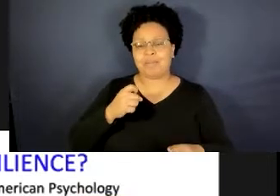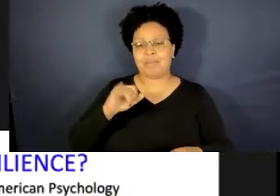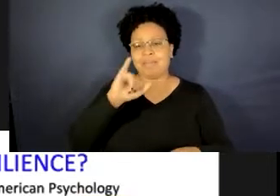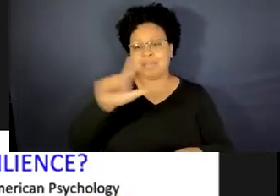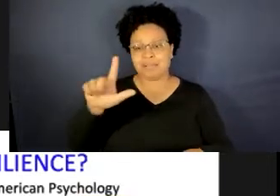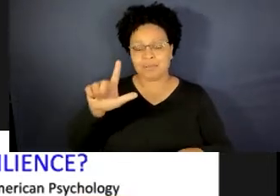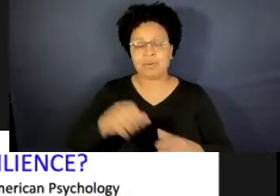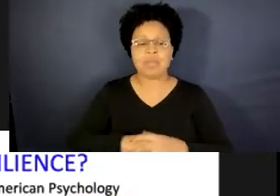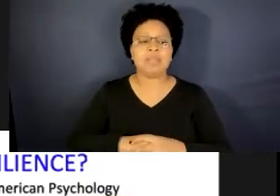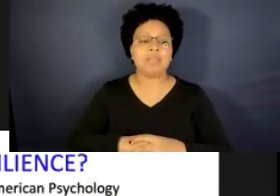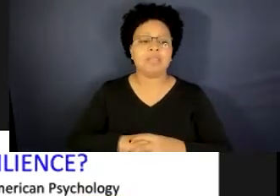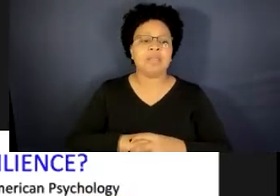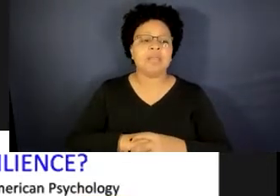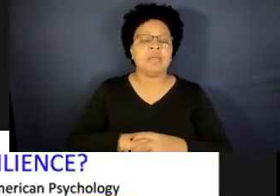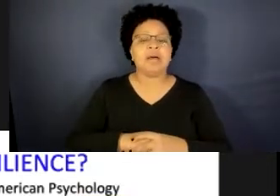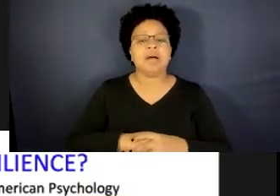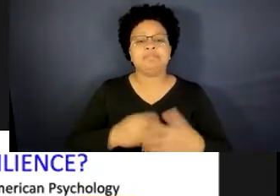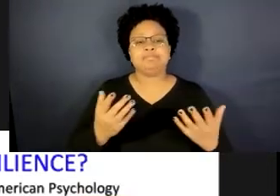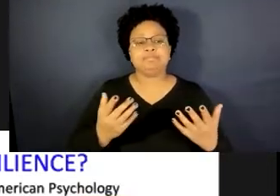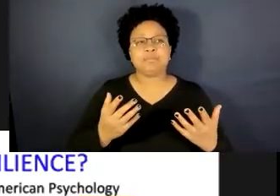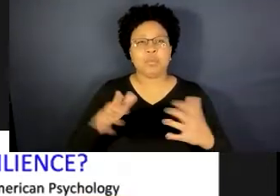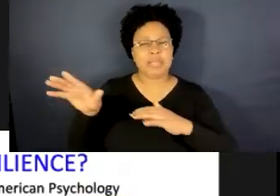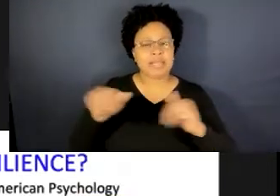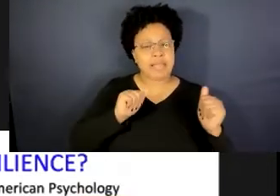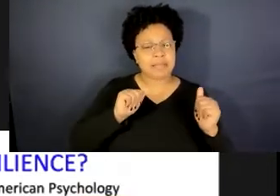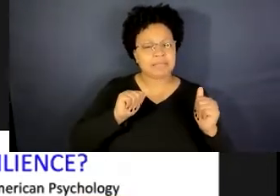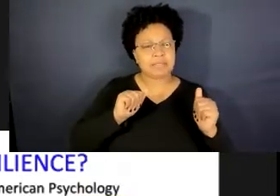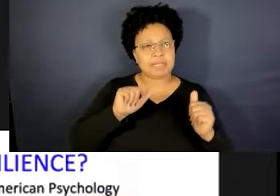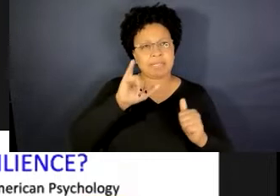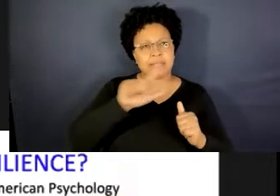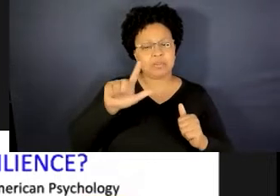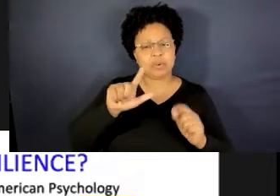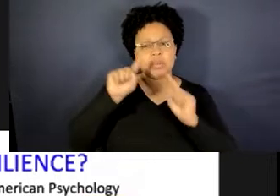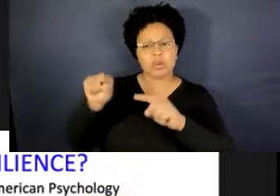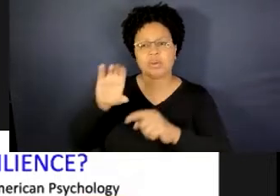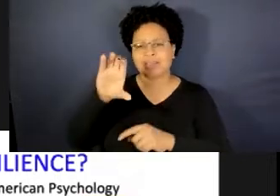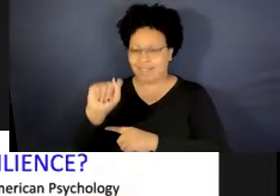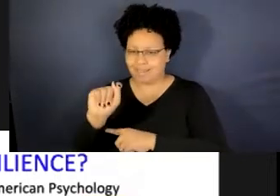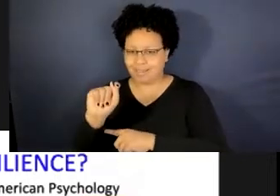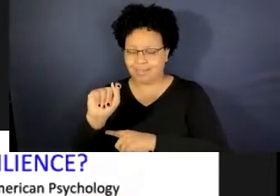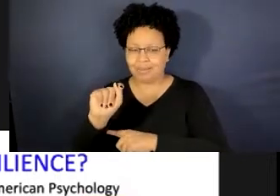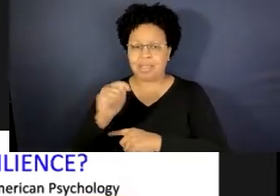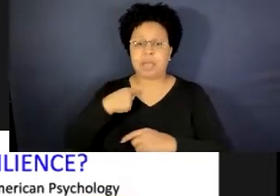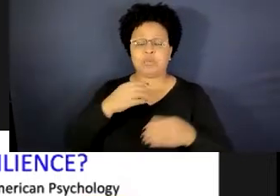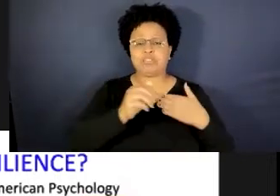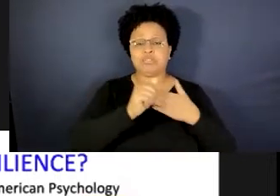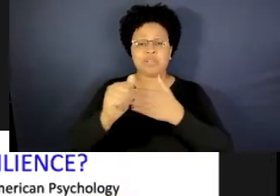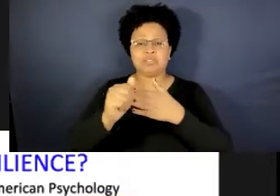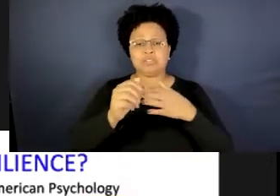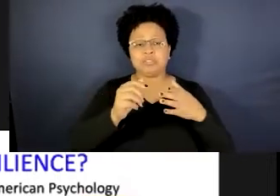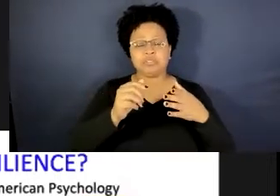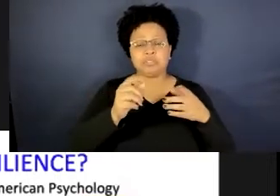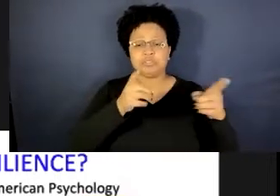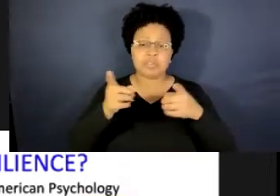Once we did leave Illinois, I went on to Connecticut, and I was the director of diversity at UConn